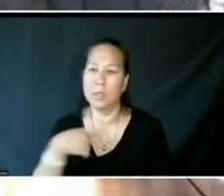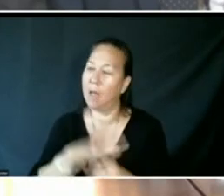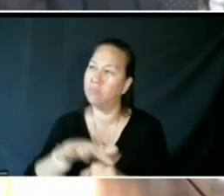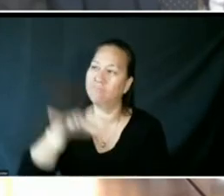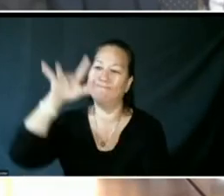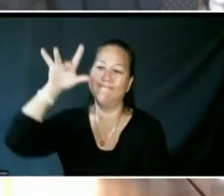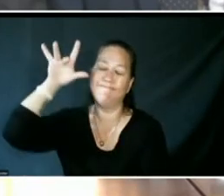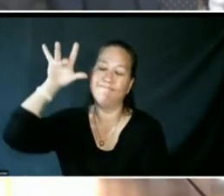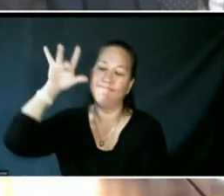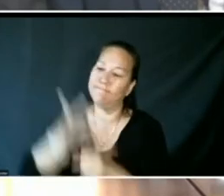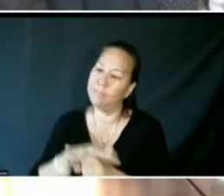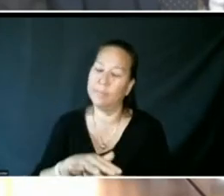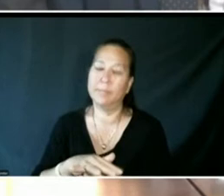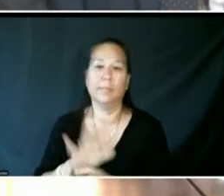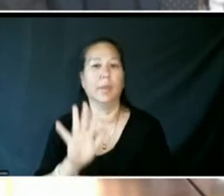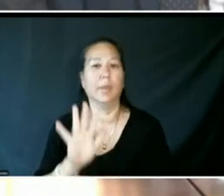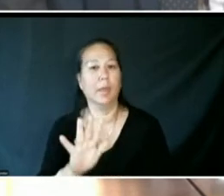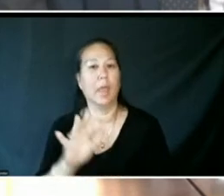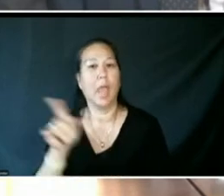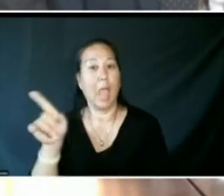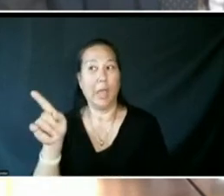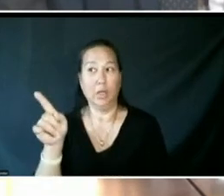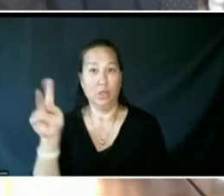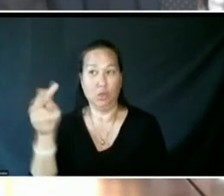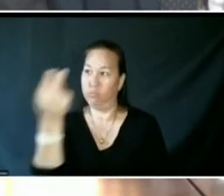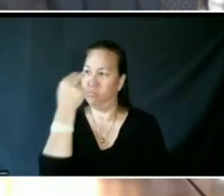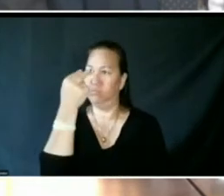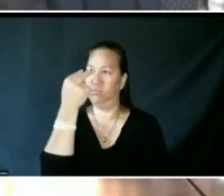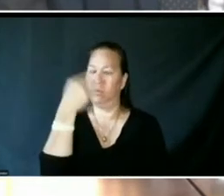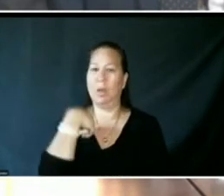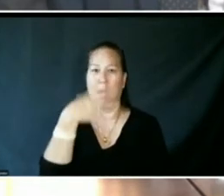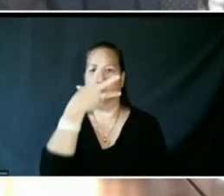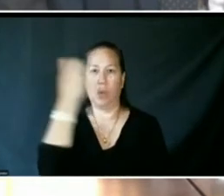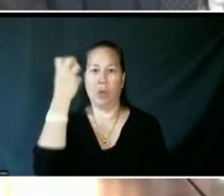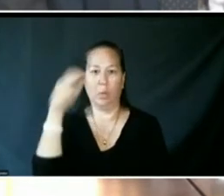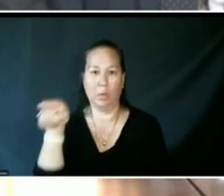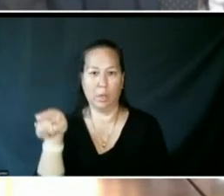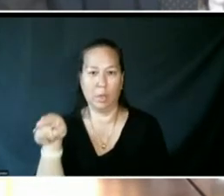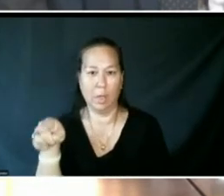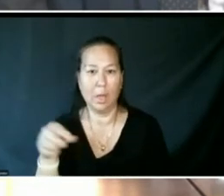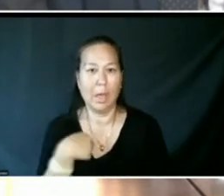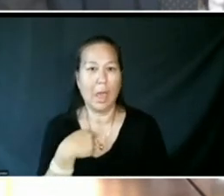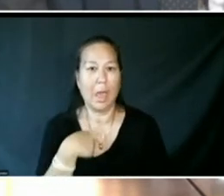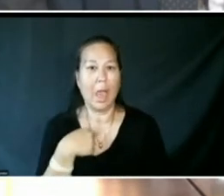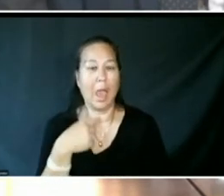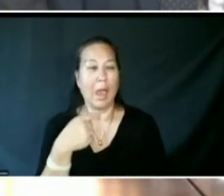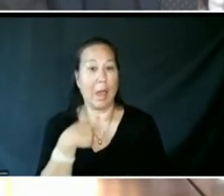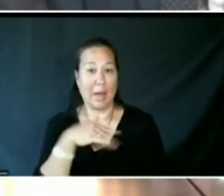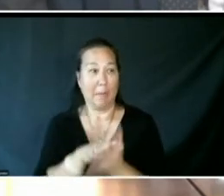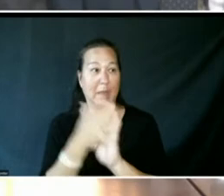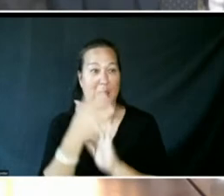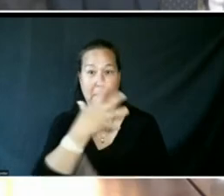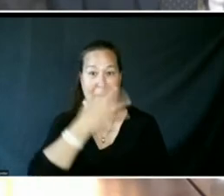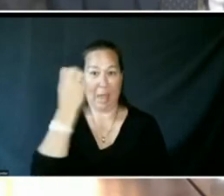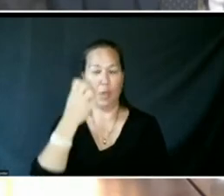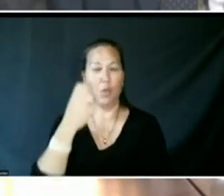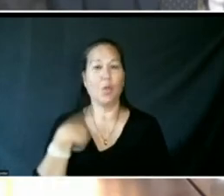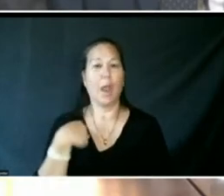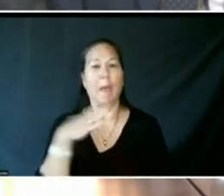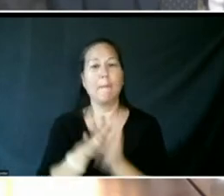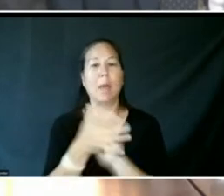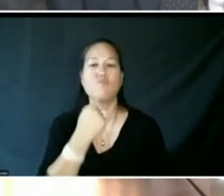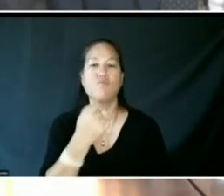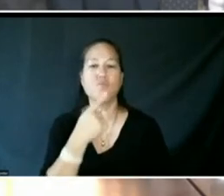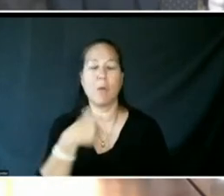Fuchs, and she could tell that I was angry. I tend to turn red from here up when that happens, and that happened at that time. And she called